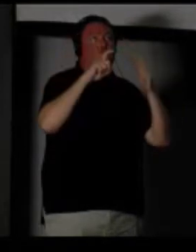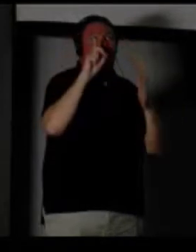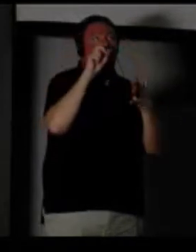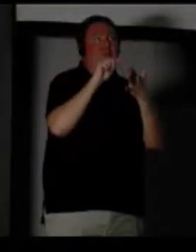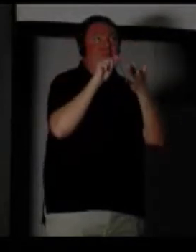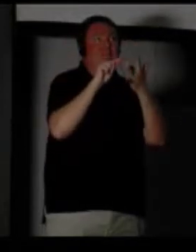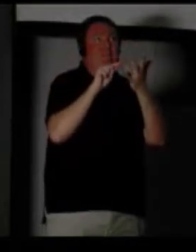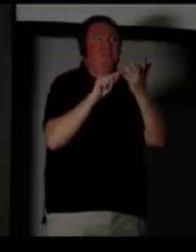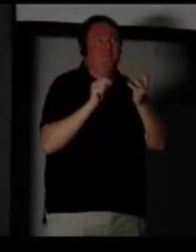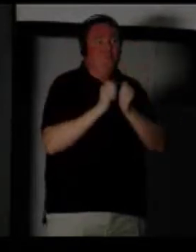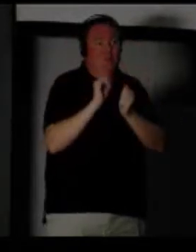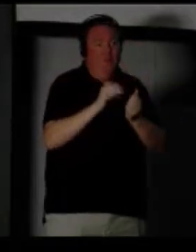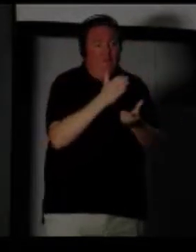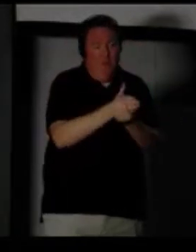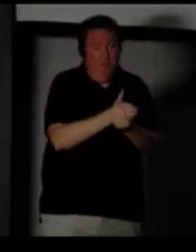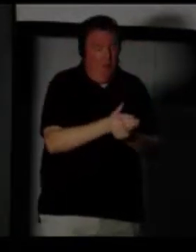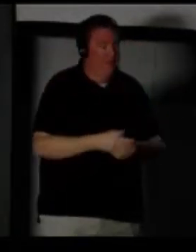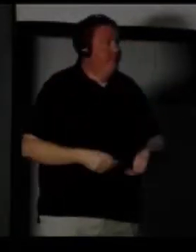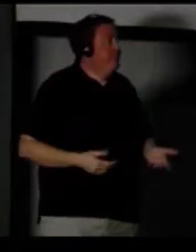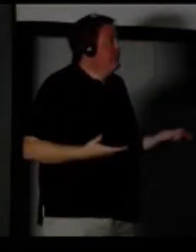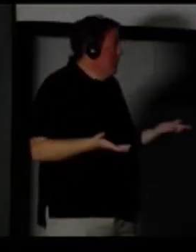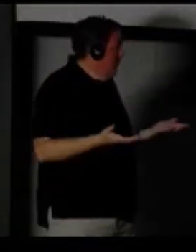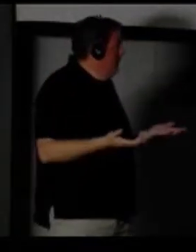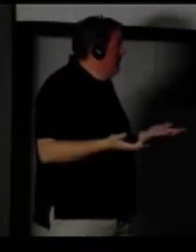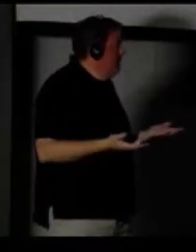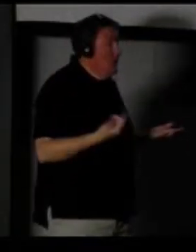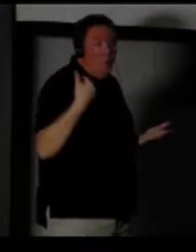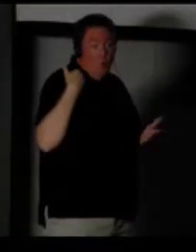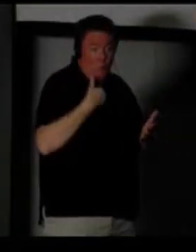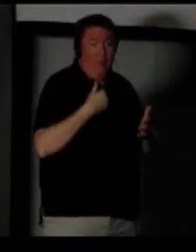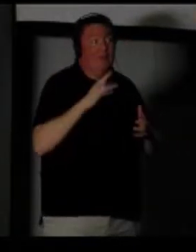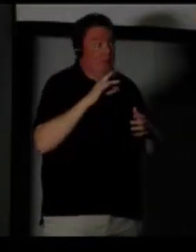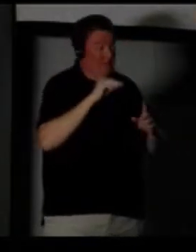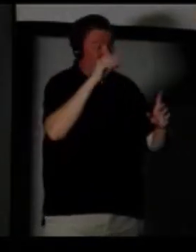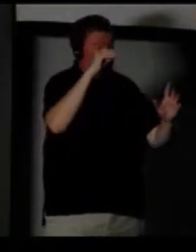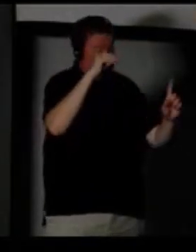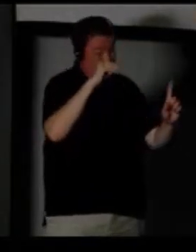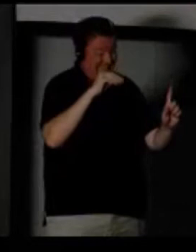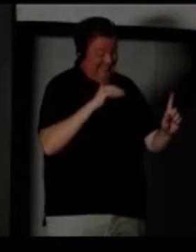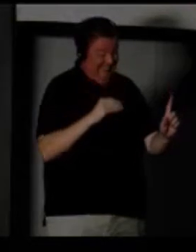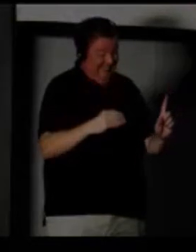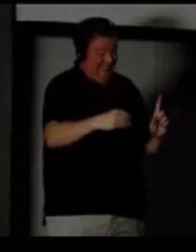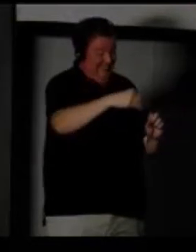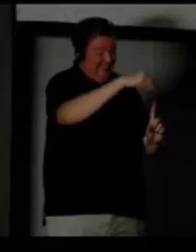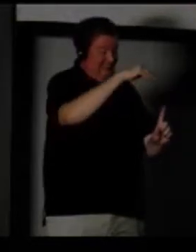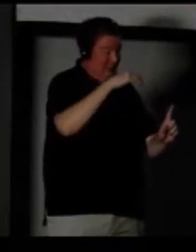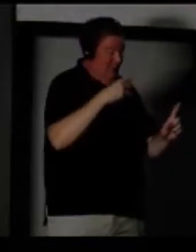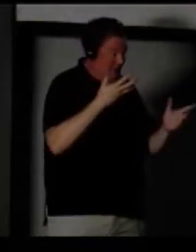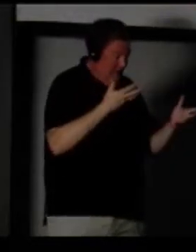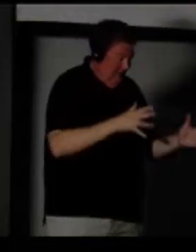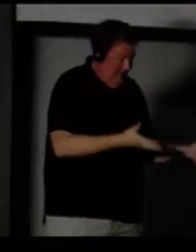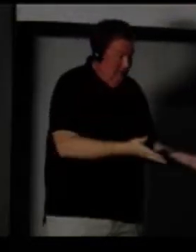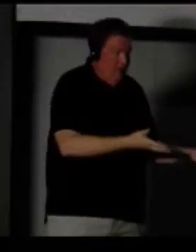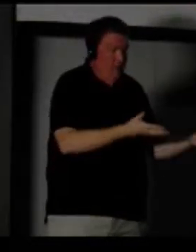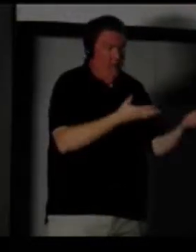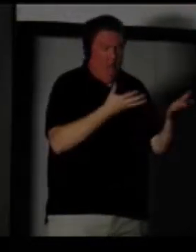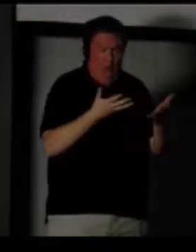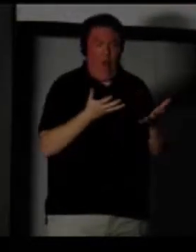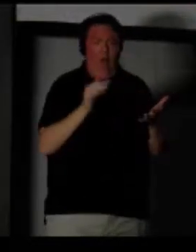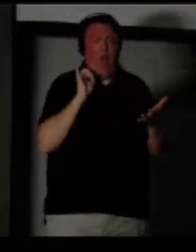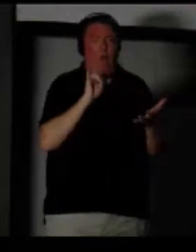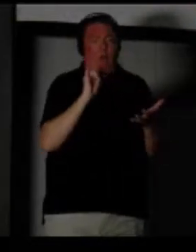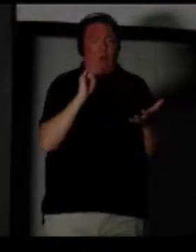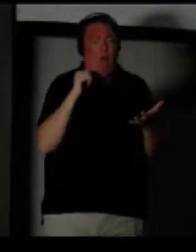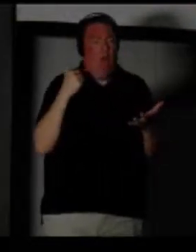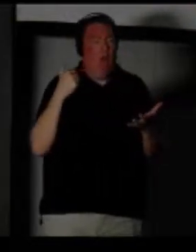digital file. So in the course of digitizing this sculpture, the tremendous unexpected